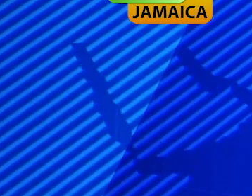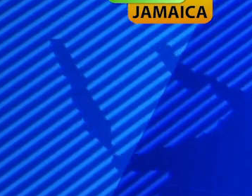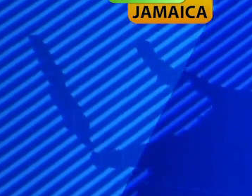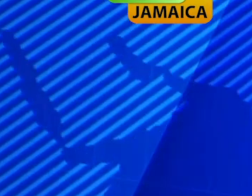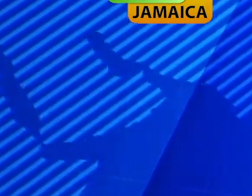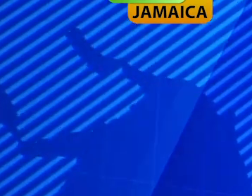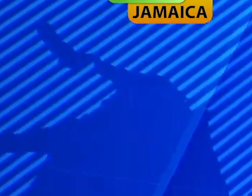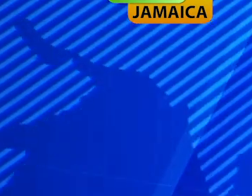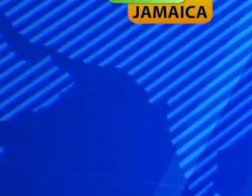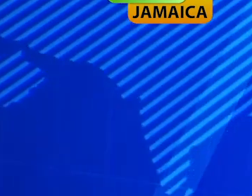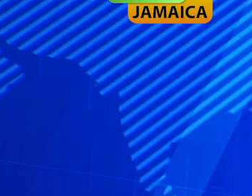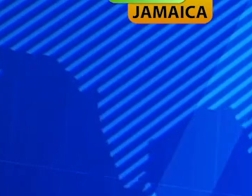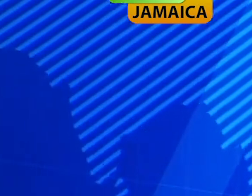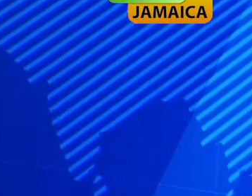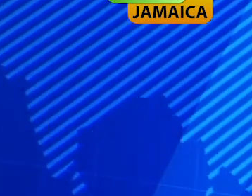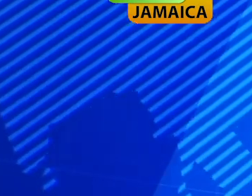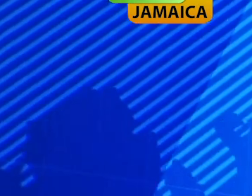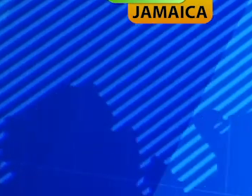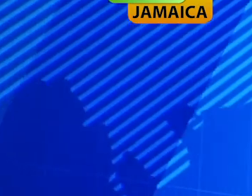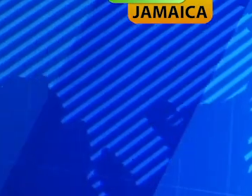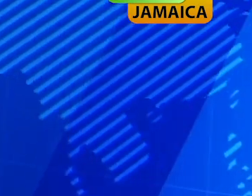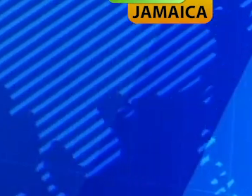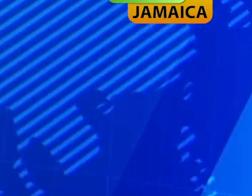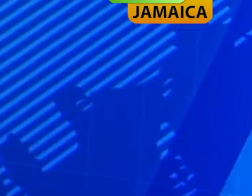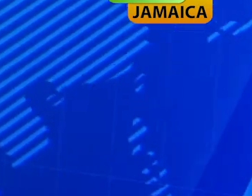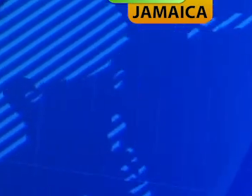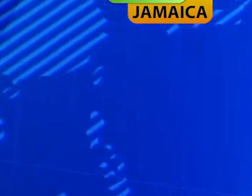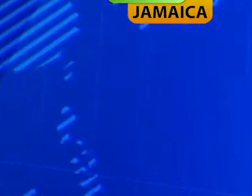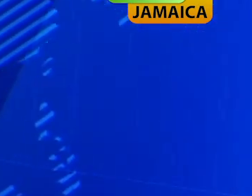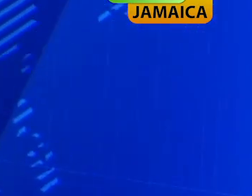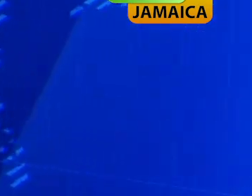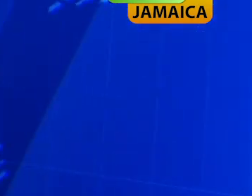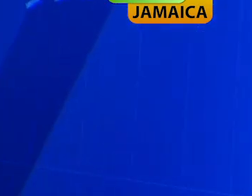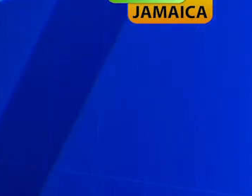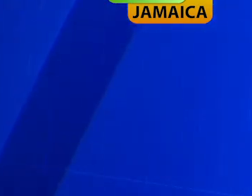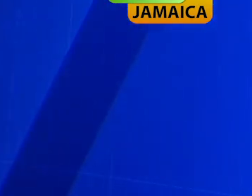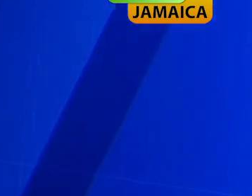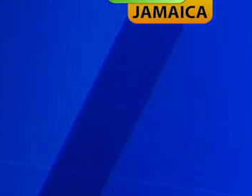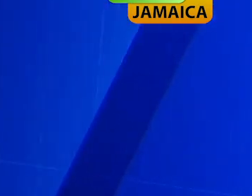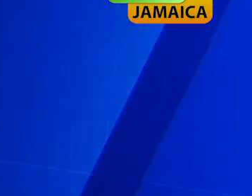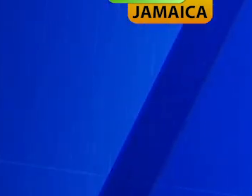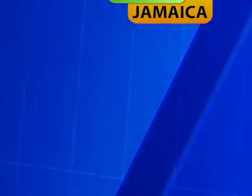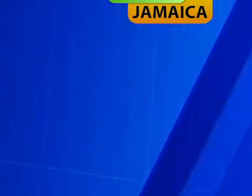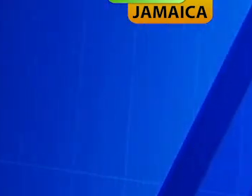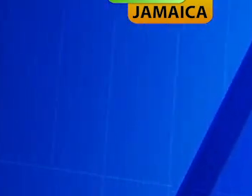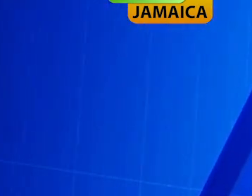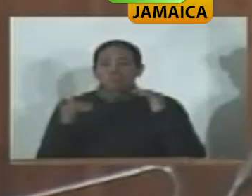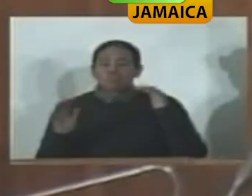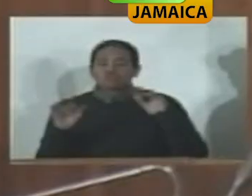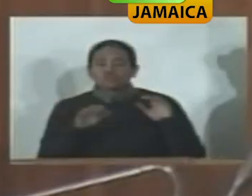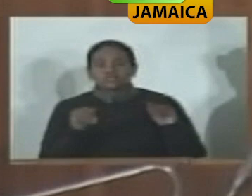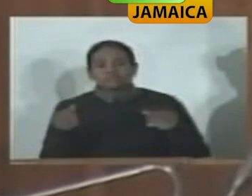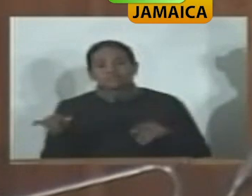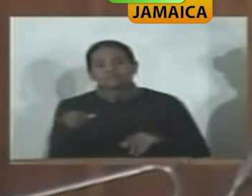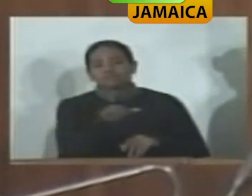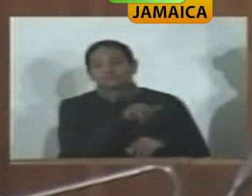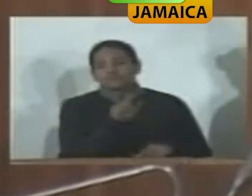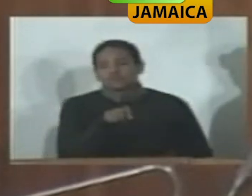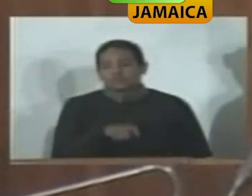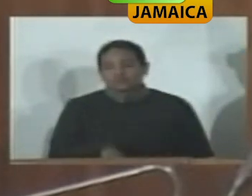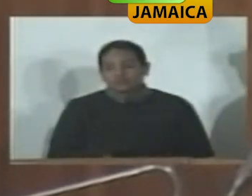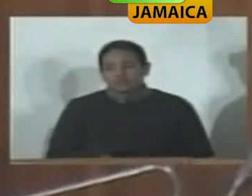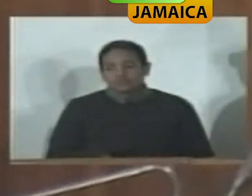Morgan, as he made his contribution to the State of the Nation debate in the Senate last Friday. Mr. President,